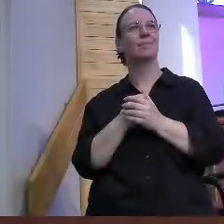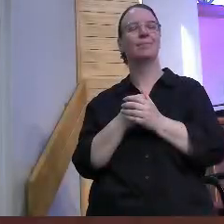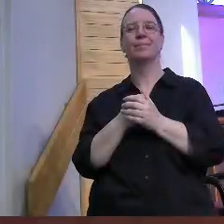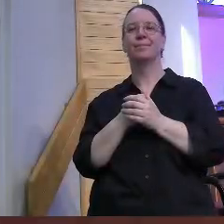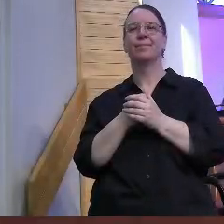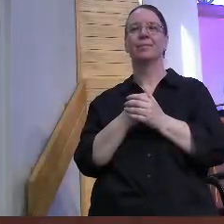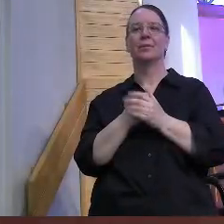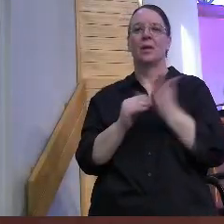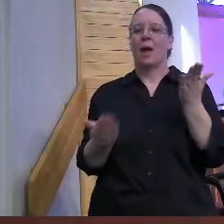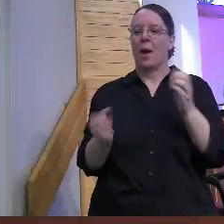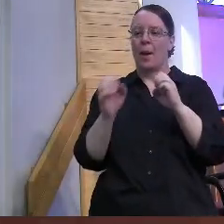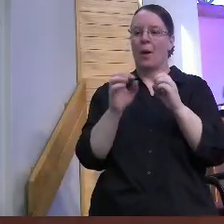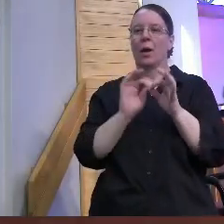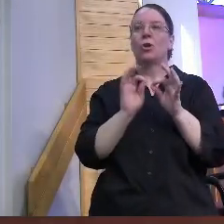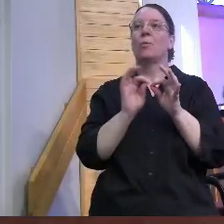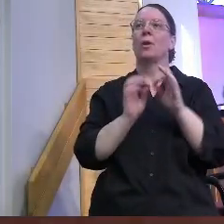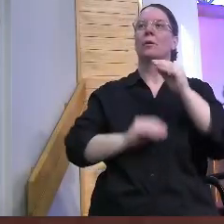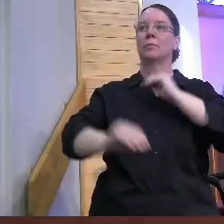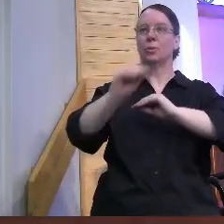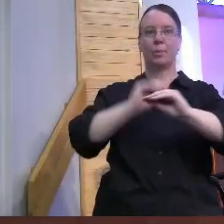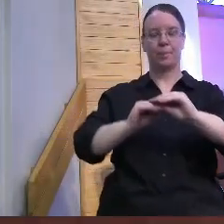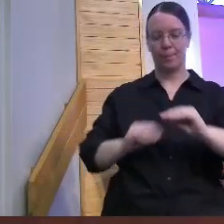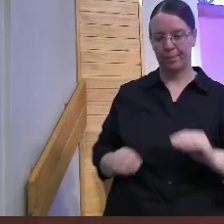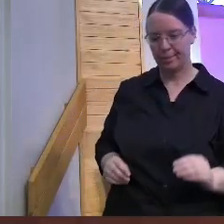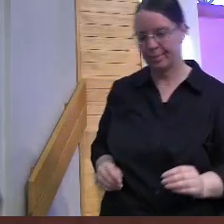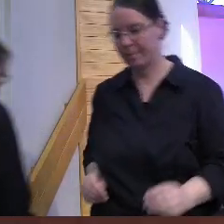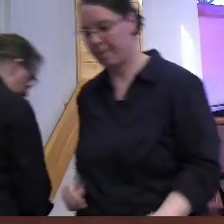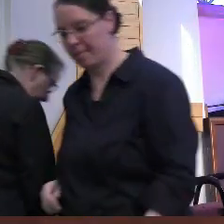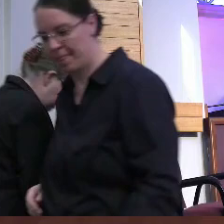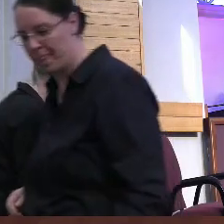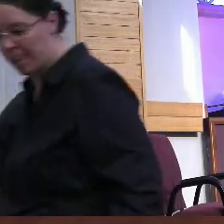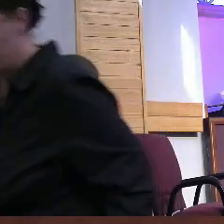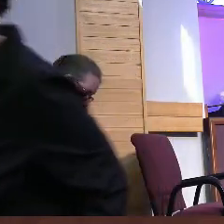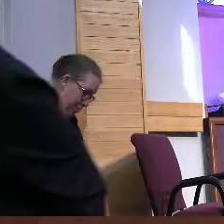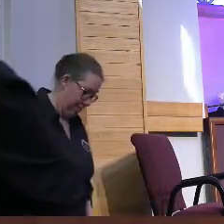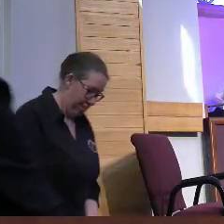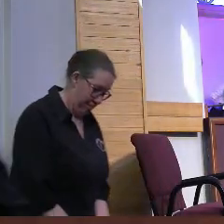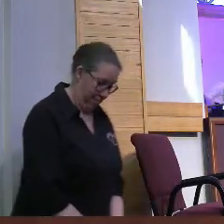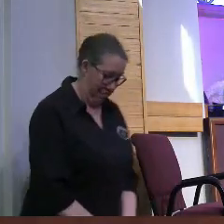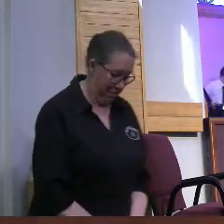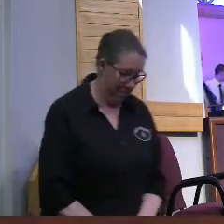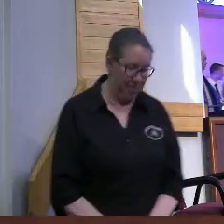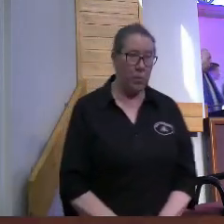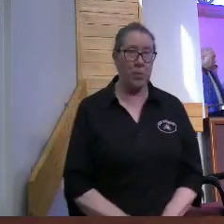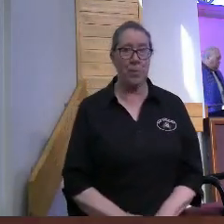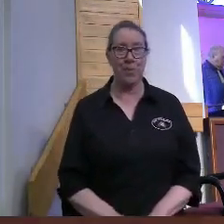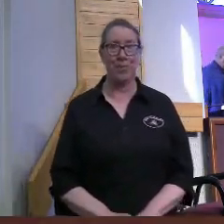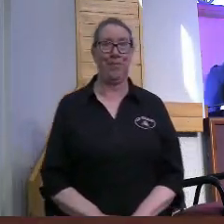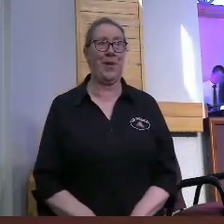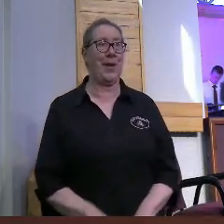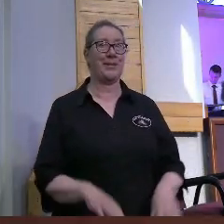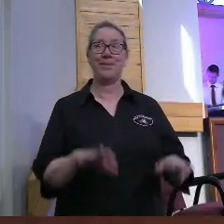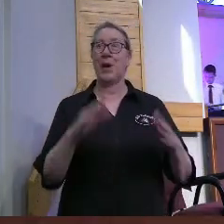All right, we're going to turn in our Bibles to Matthew chapter 6. And if you're a guest joining us online today, I want to express a very, very warm welcome to